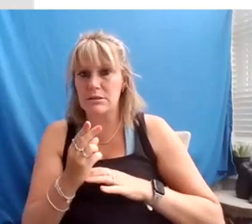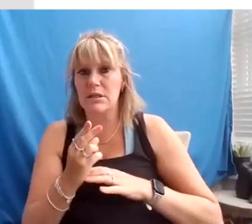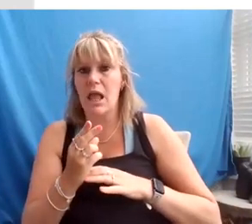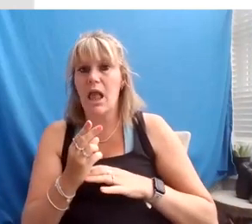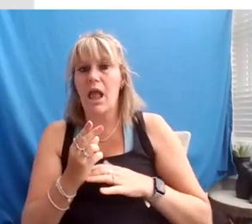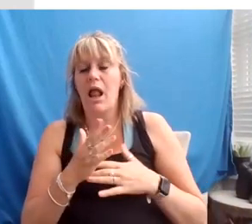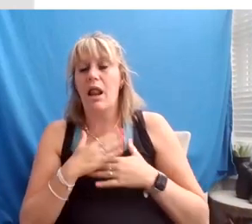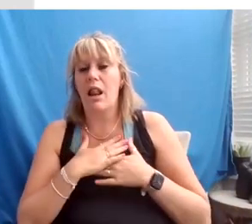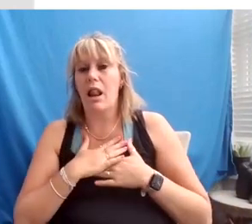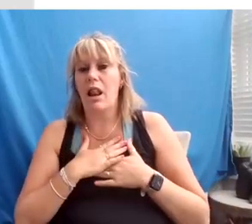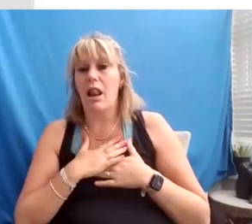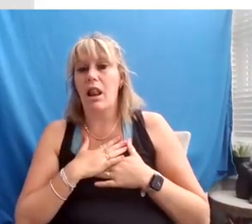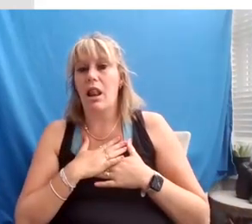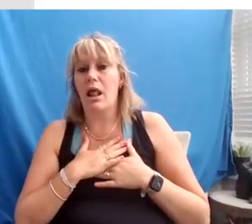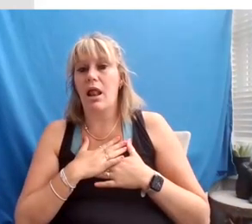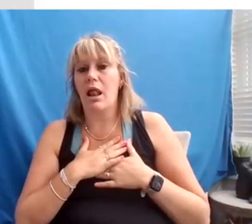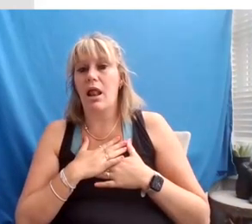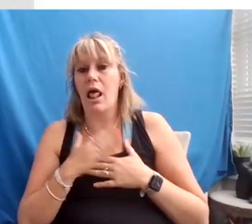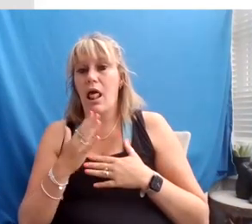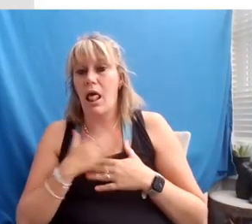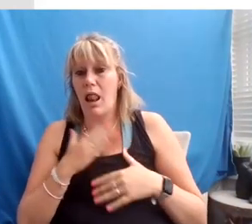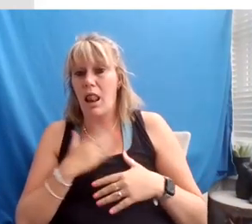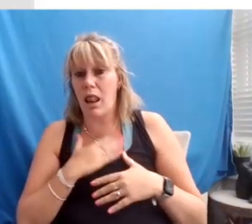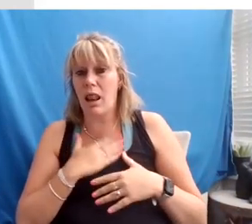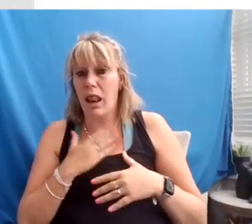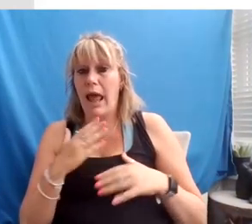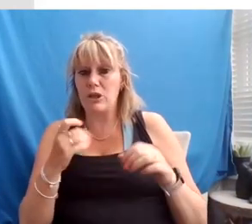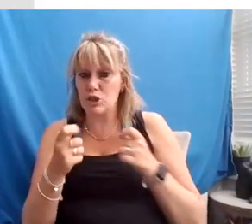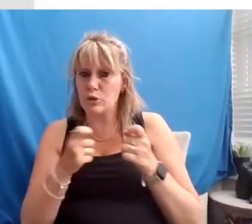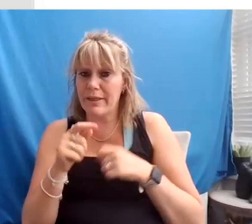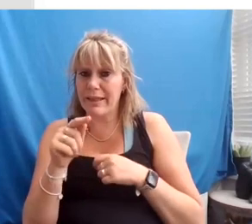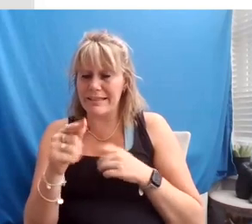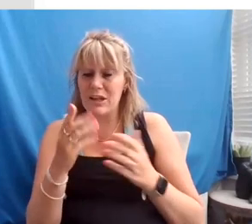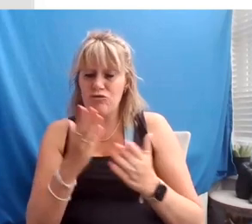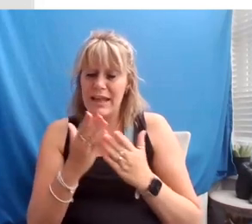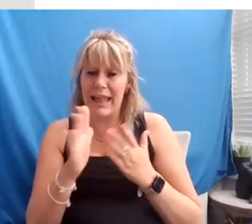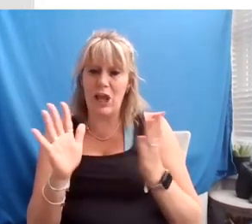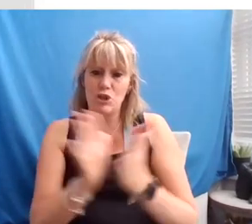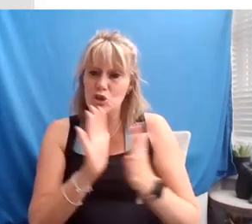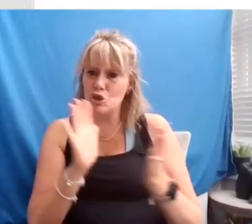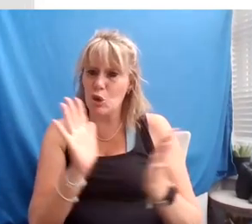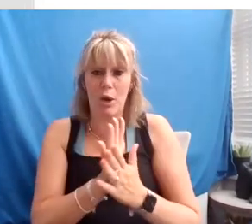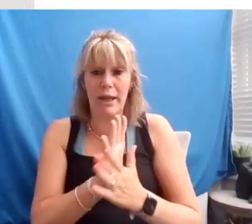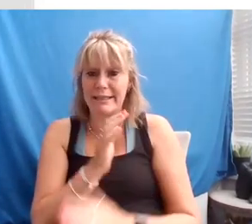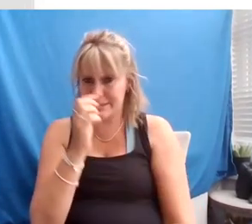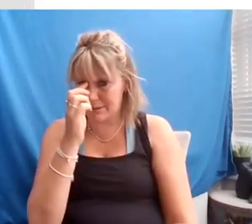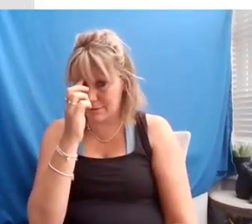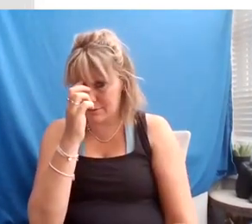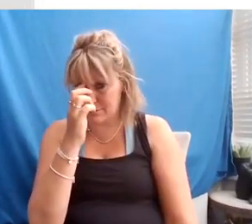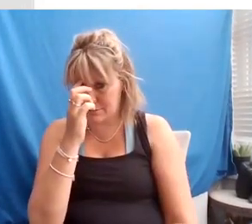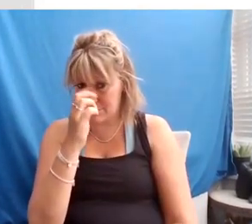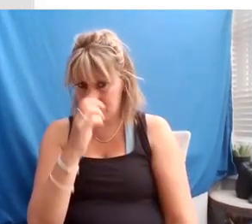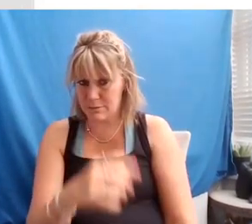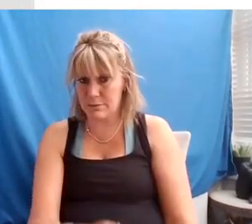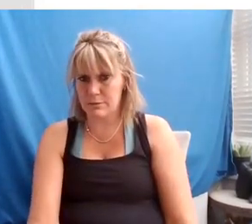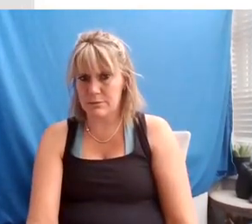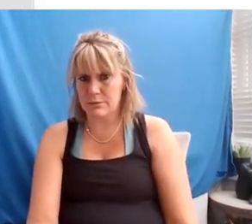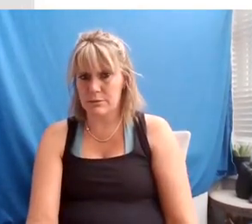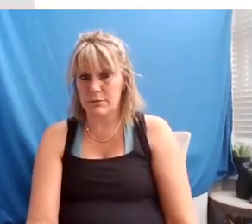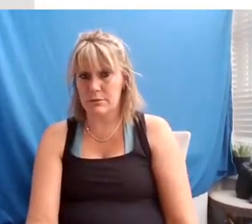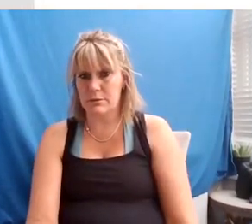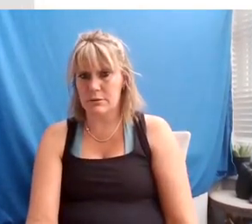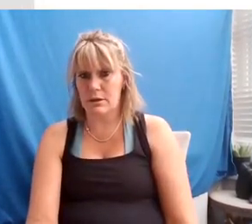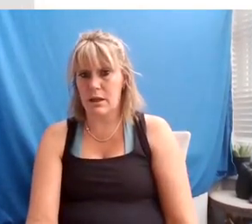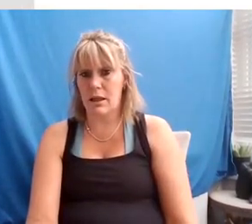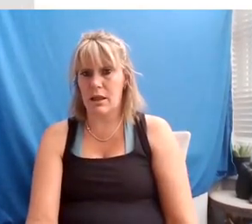And, I really, really like doing it. I thought it was really, I enjoyed it. I really like